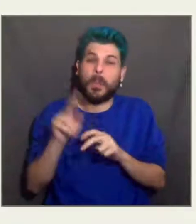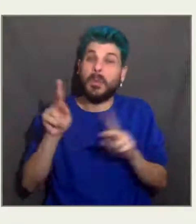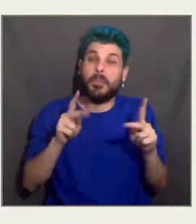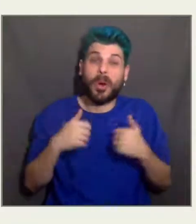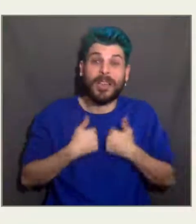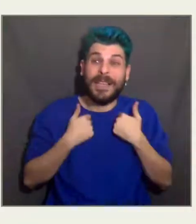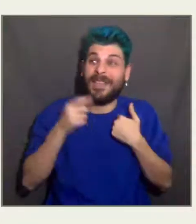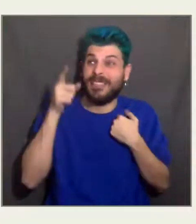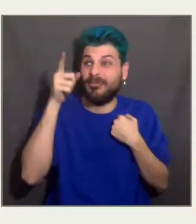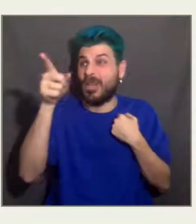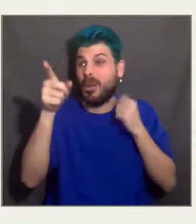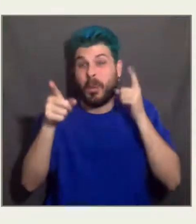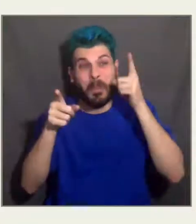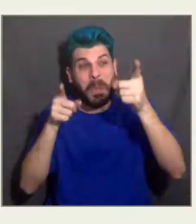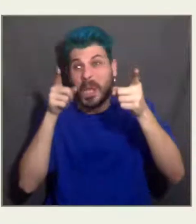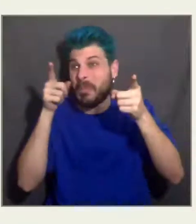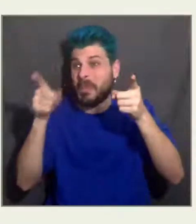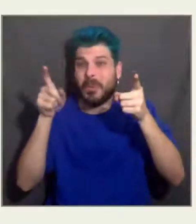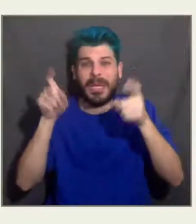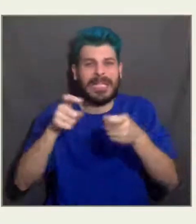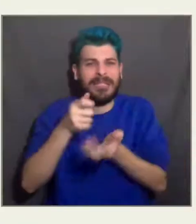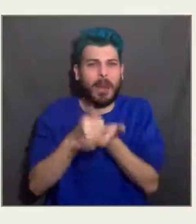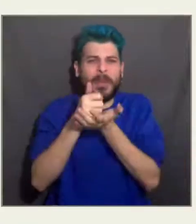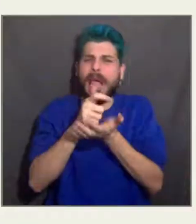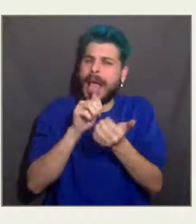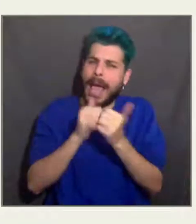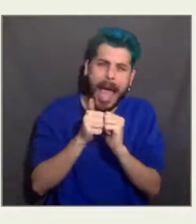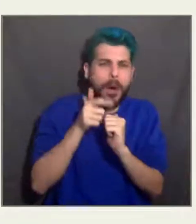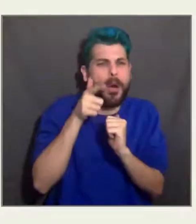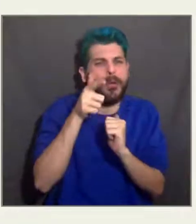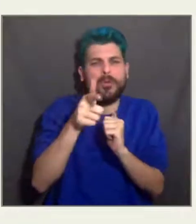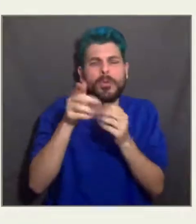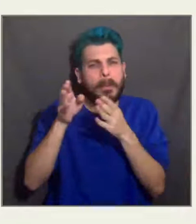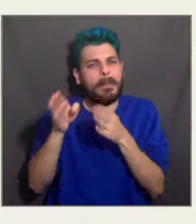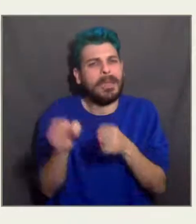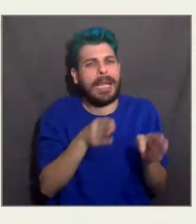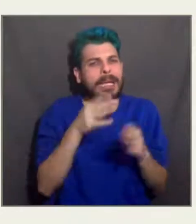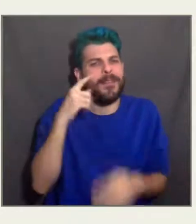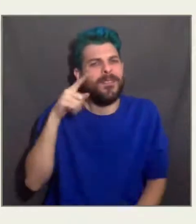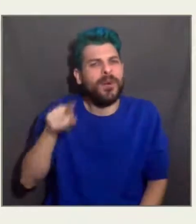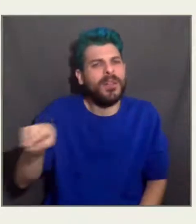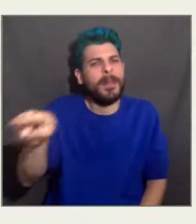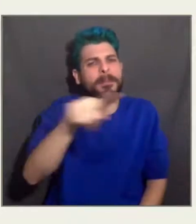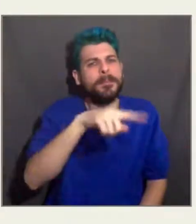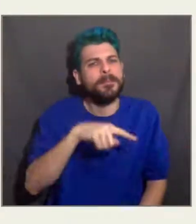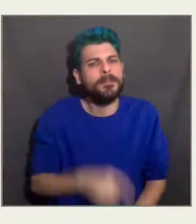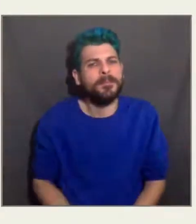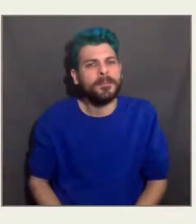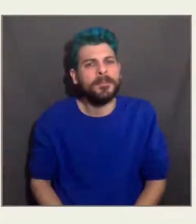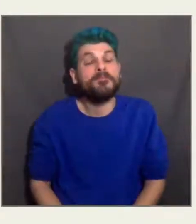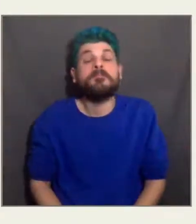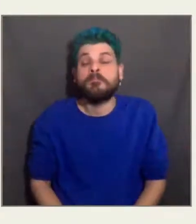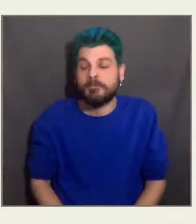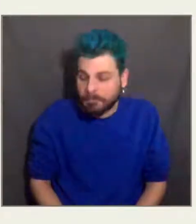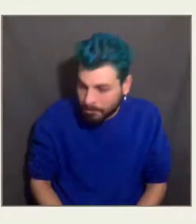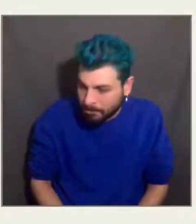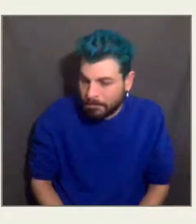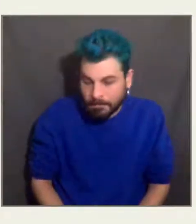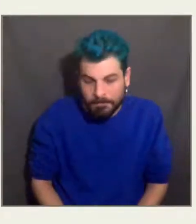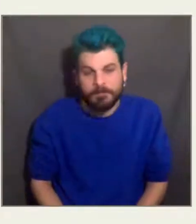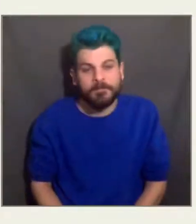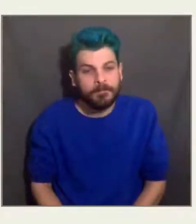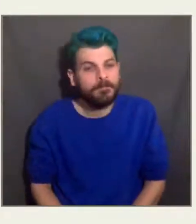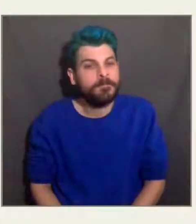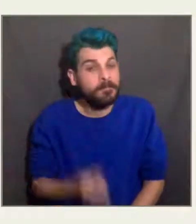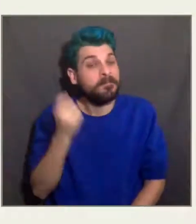need that assistance at the end? You know what? It is communities right here in Portland's backyard that might be